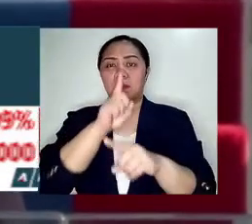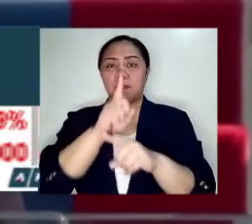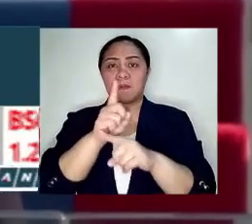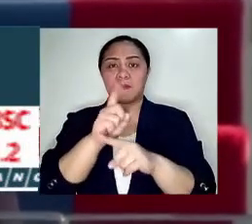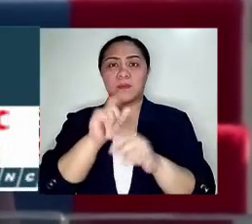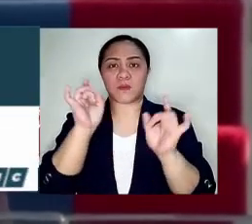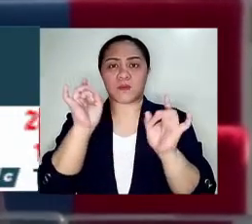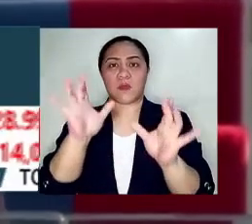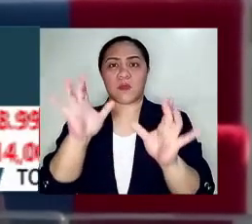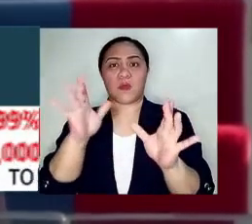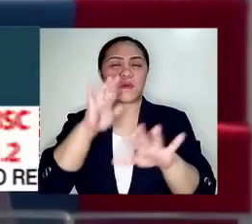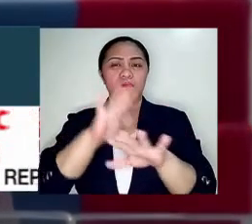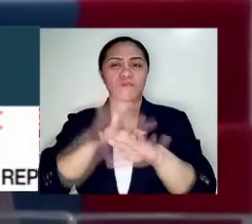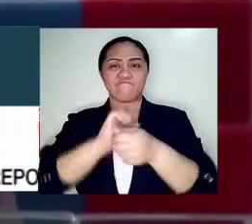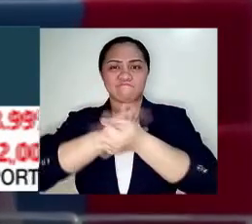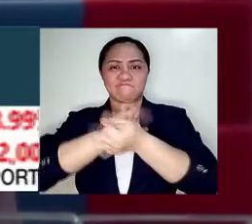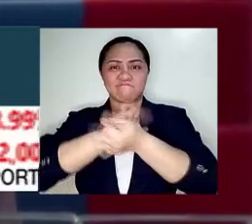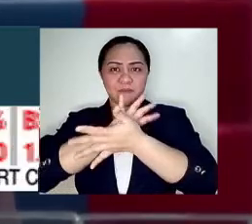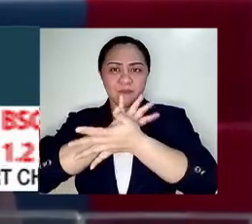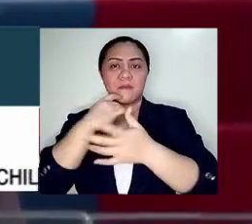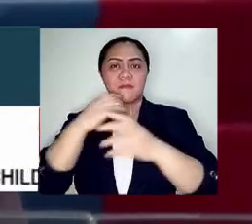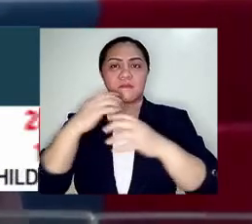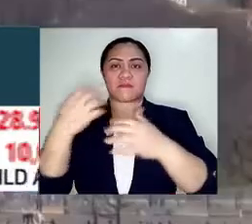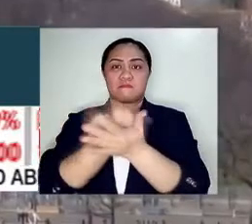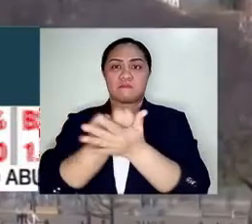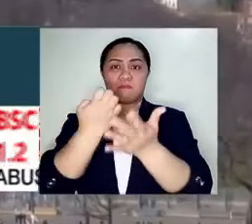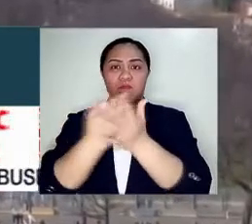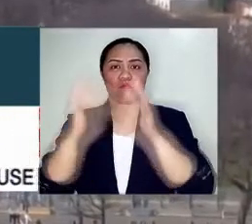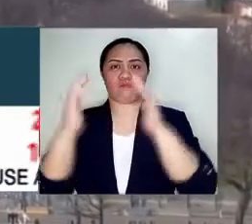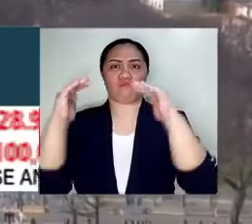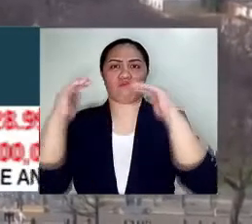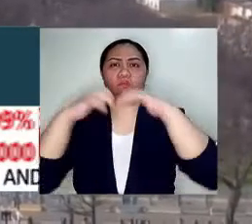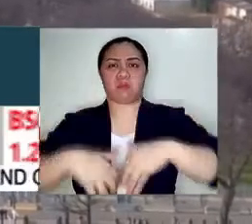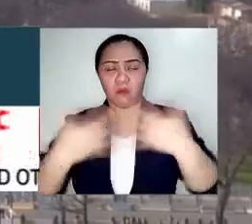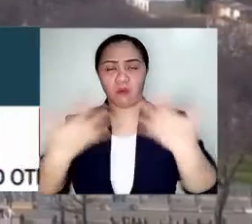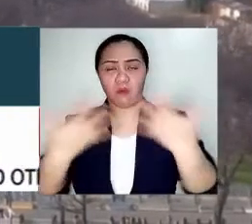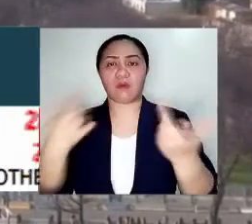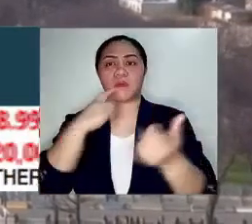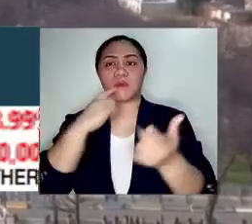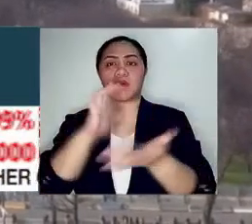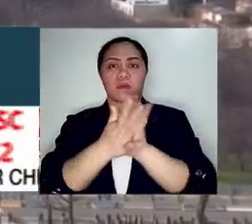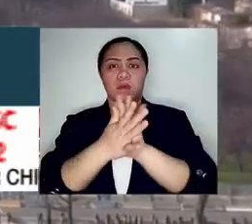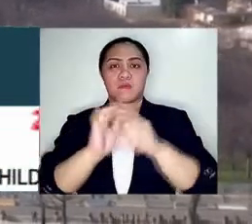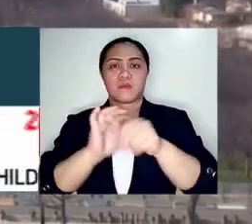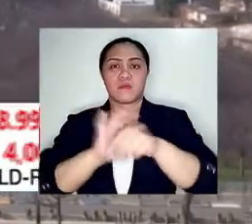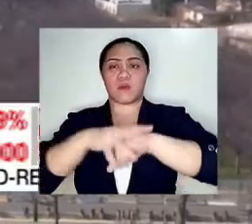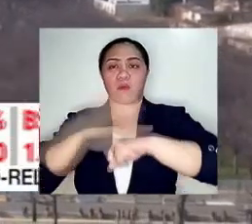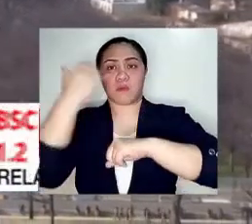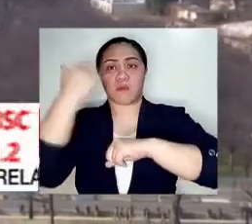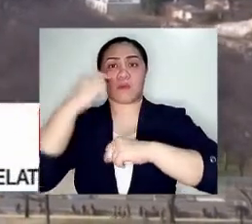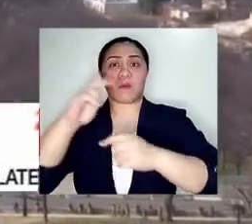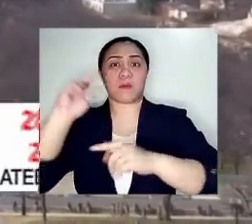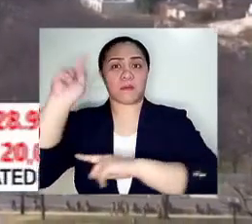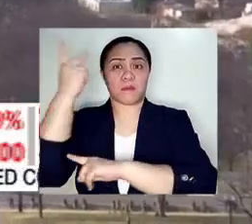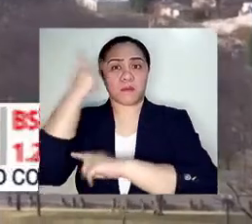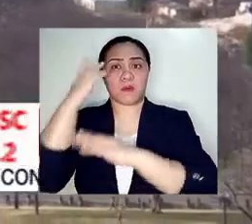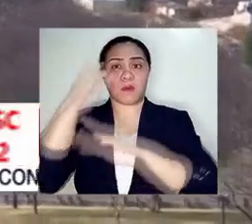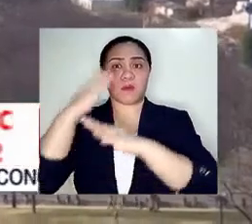time, an economic downturn, and a fractured society caused by great political divide.